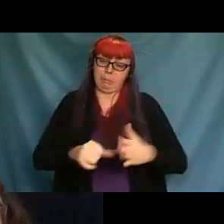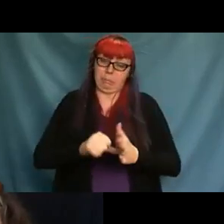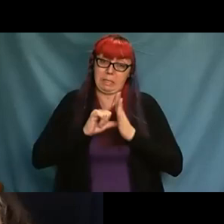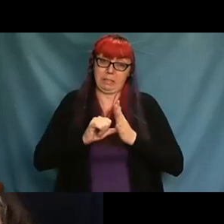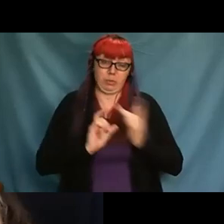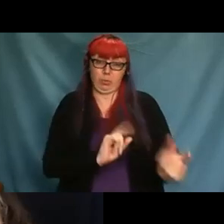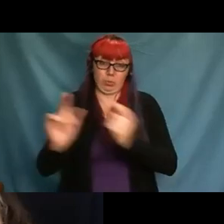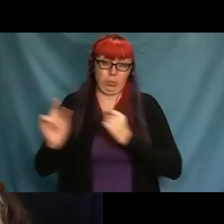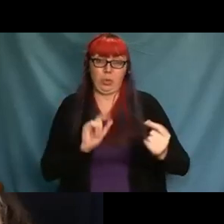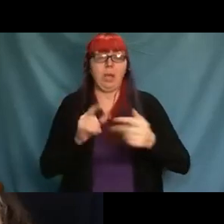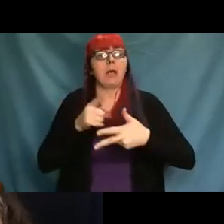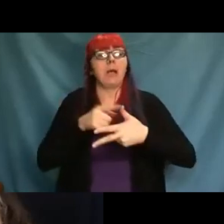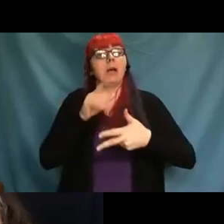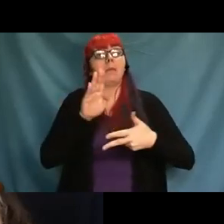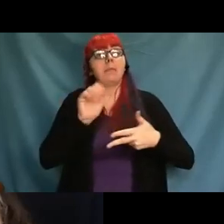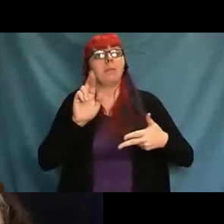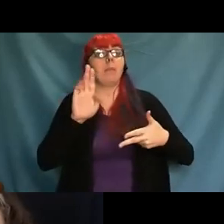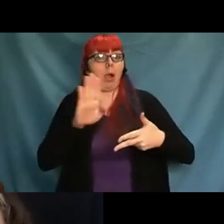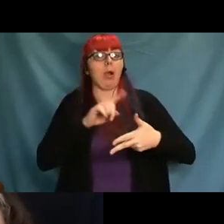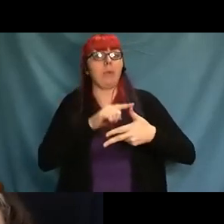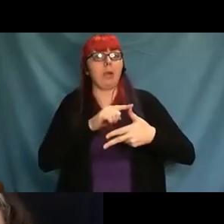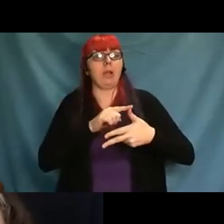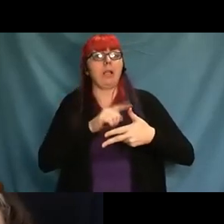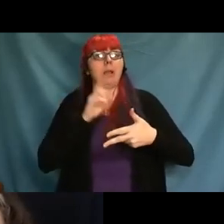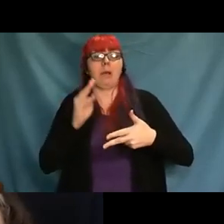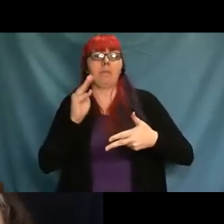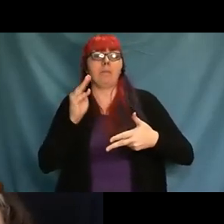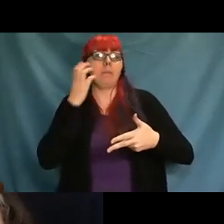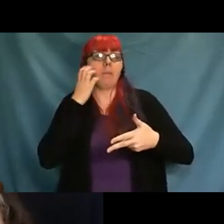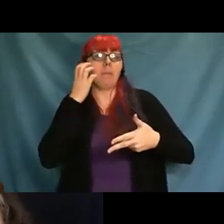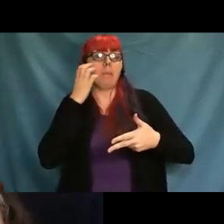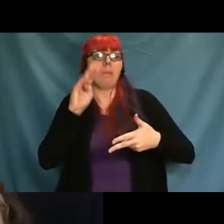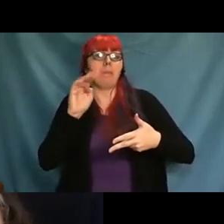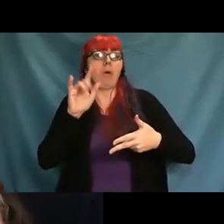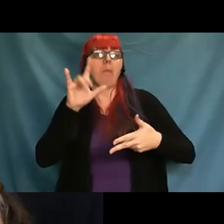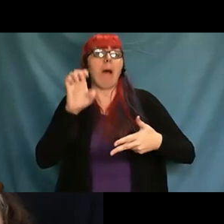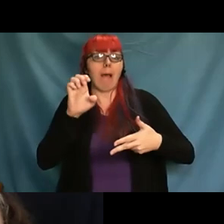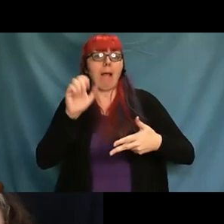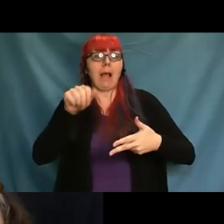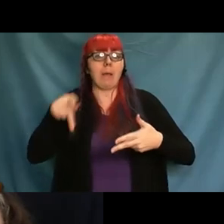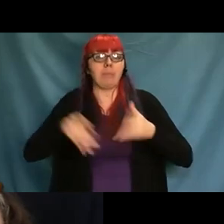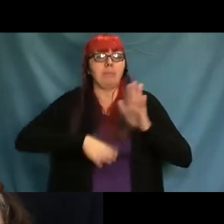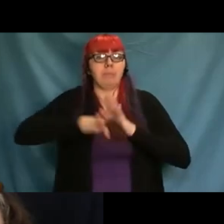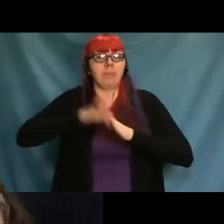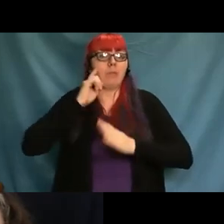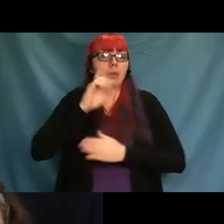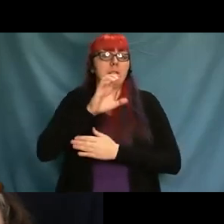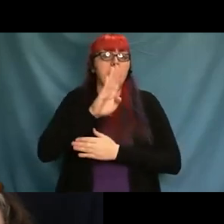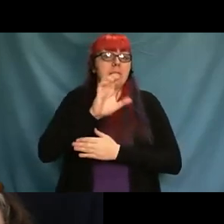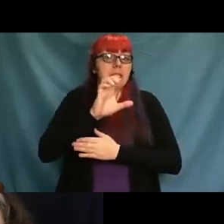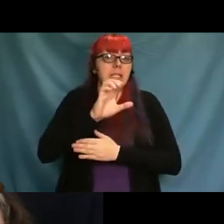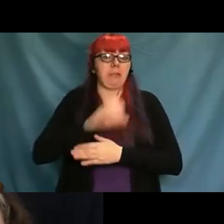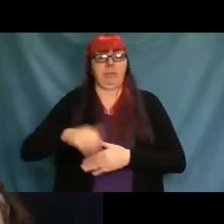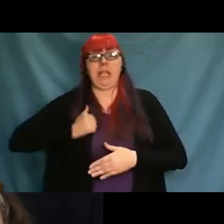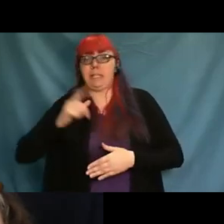Barb has been a mobile application product owner for Canadian Tire, CBC, and Chorus Entertainment,